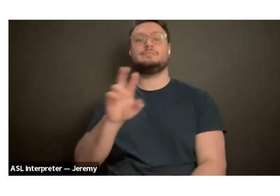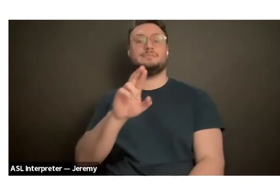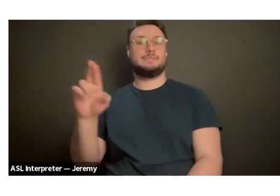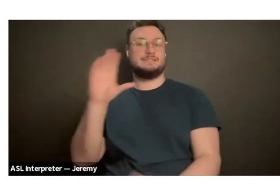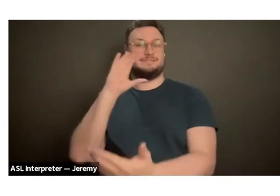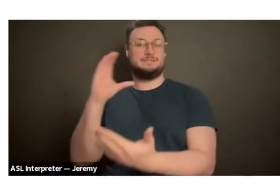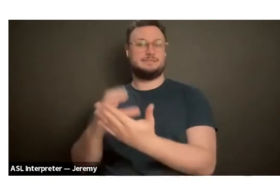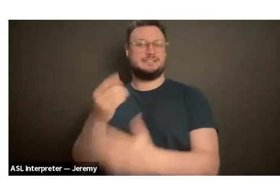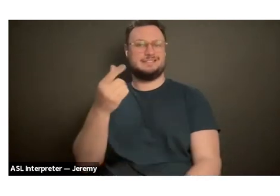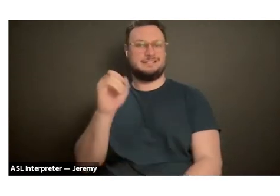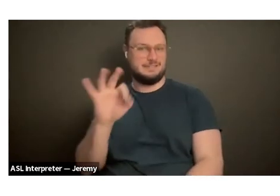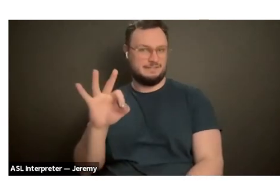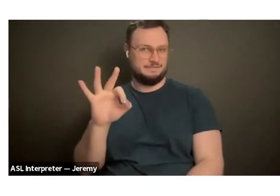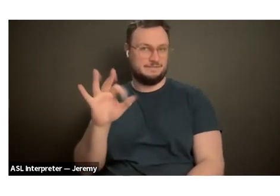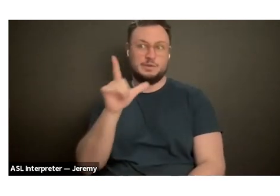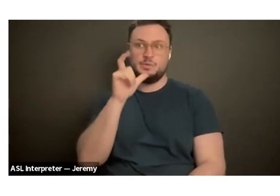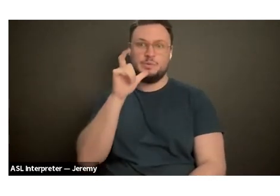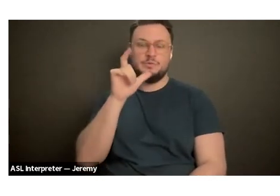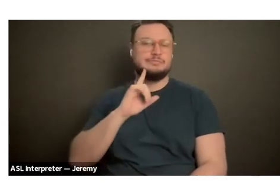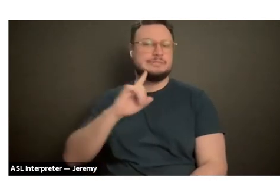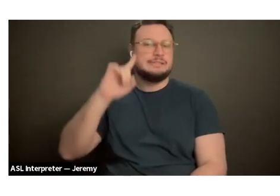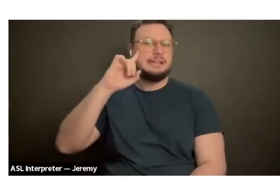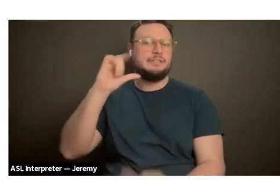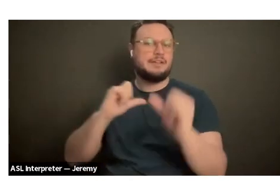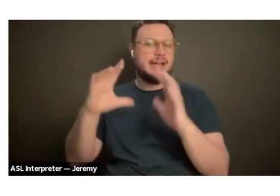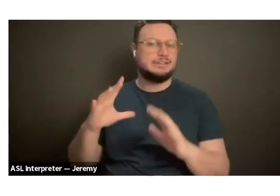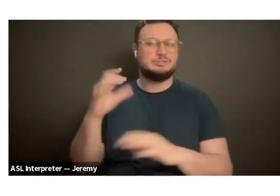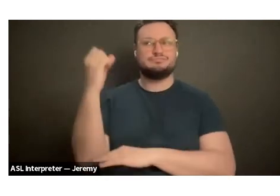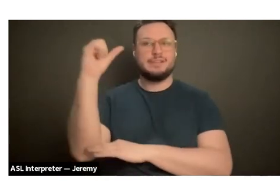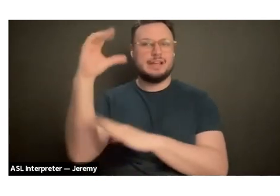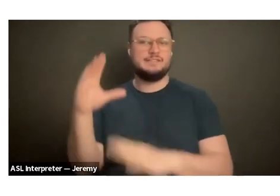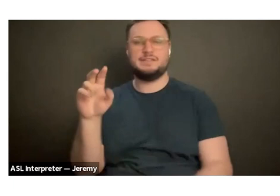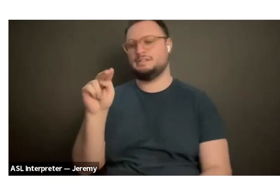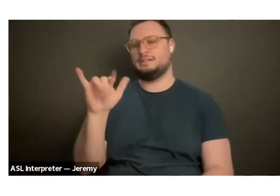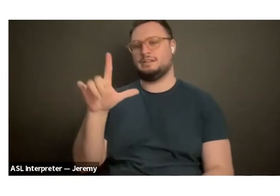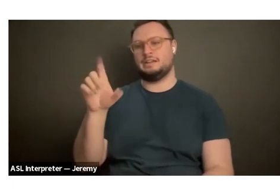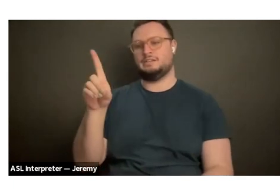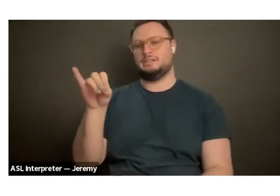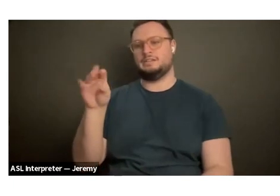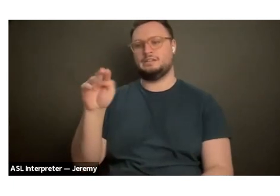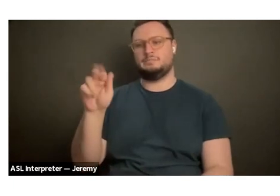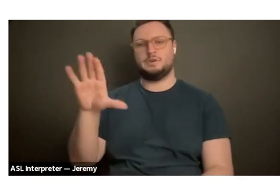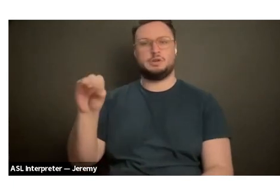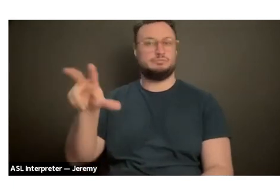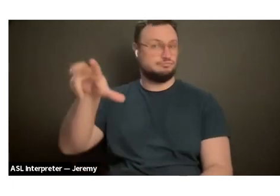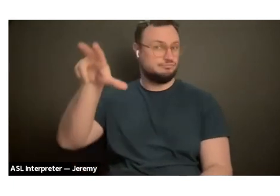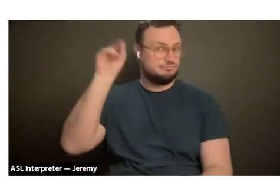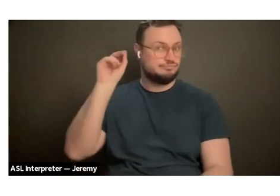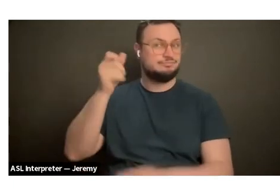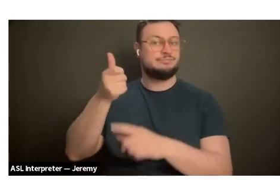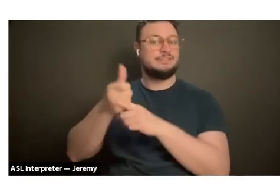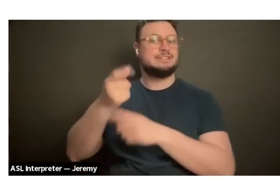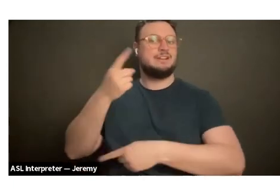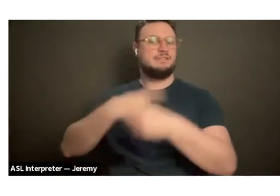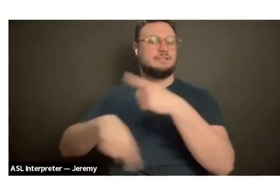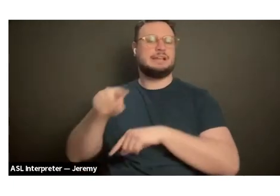a wonderful gift of an amazing deaf activist, Nanda Walker, who's signing Spread Love in the American Sign Language.